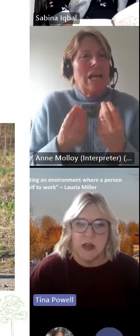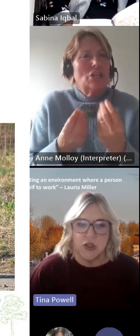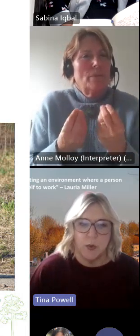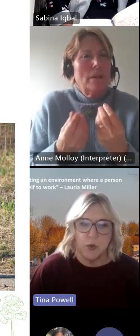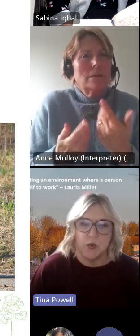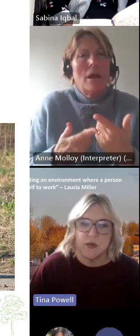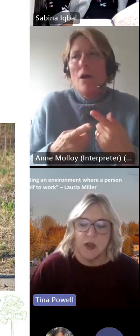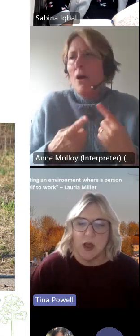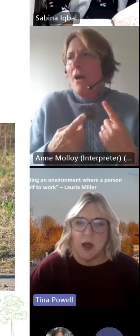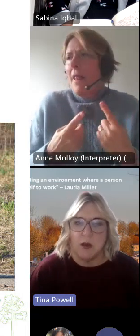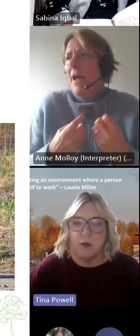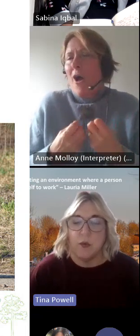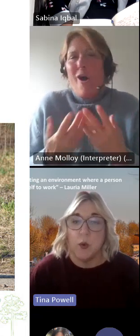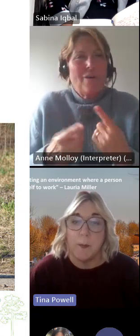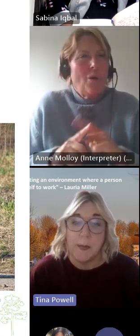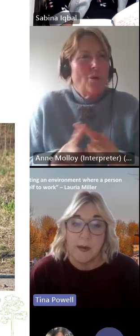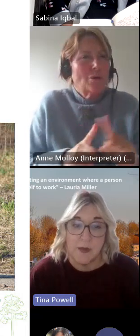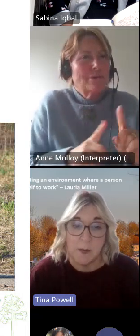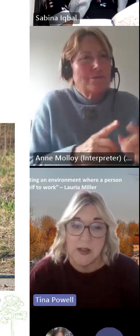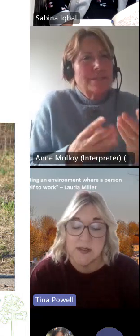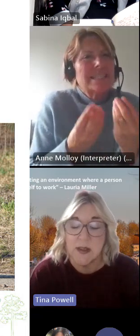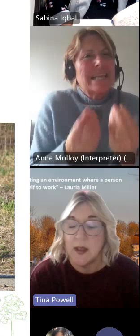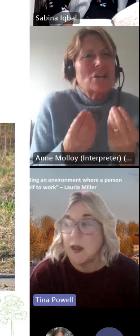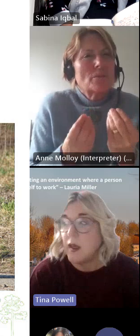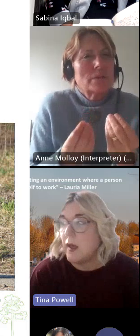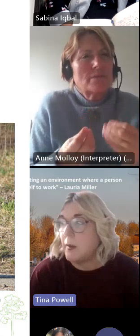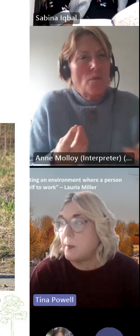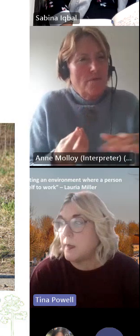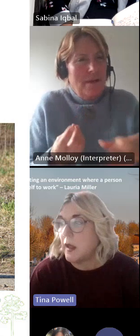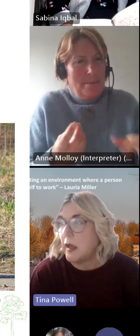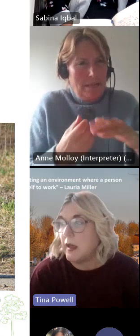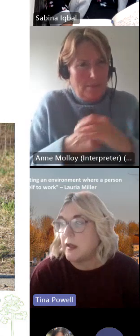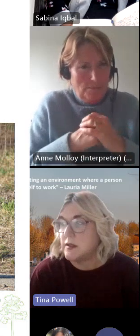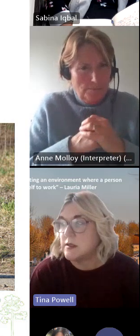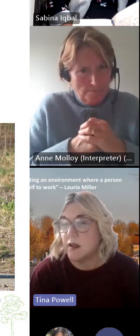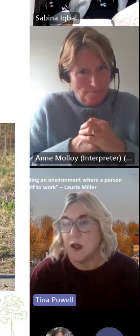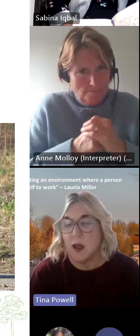of tangibles for families, and